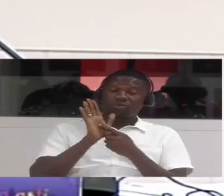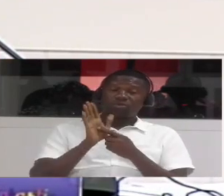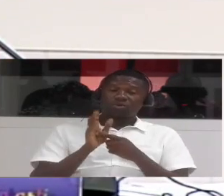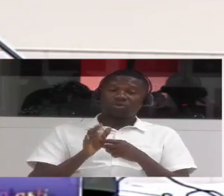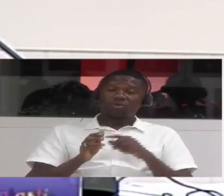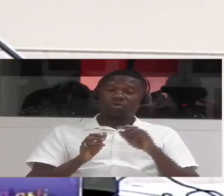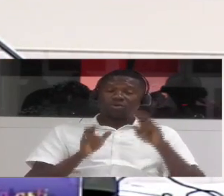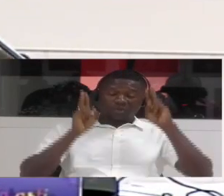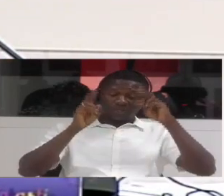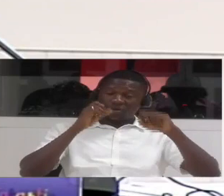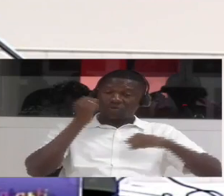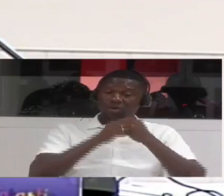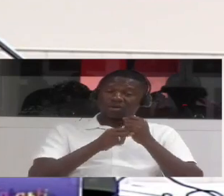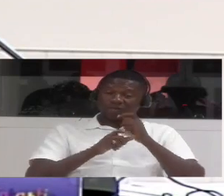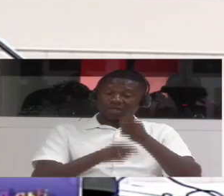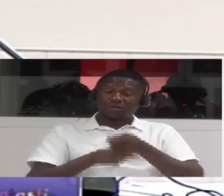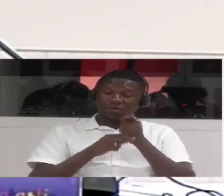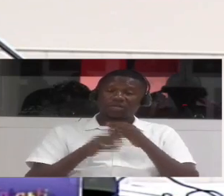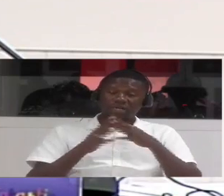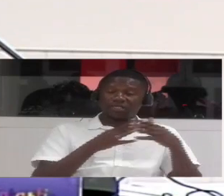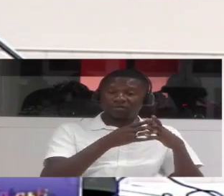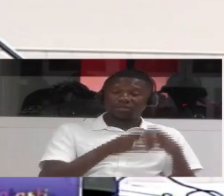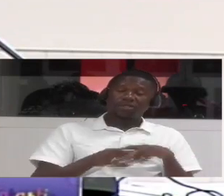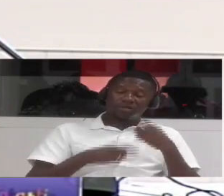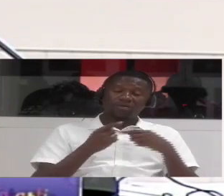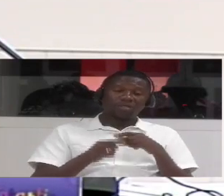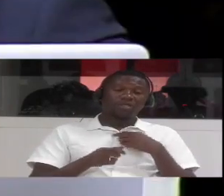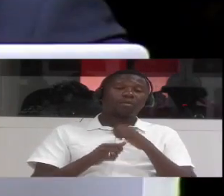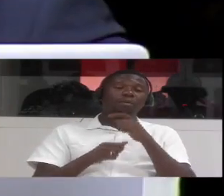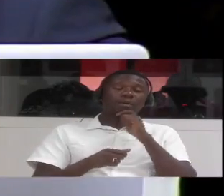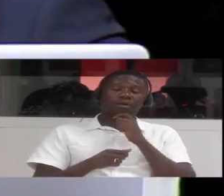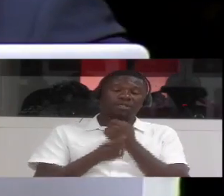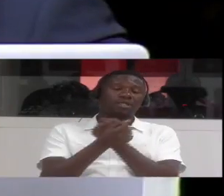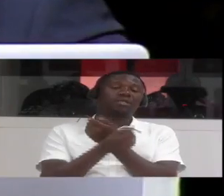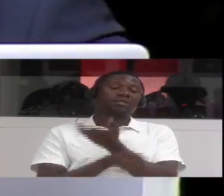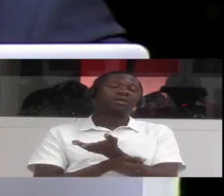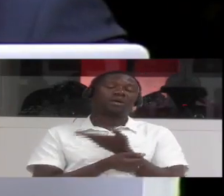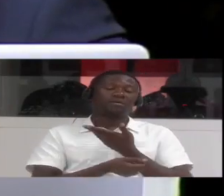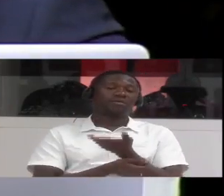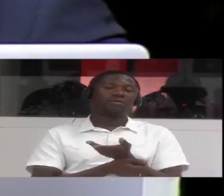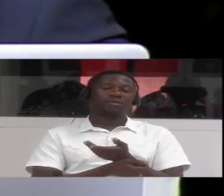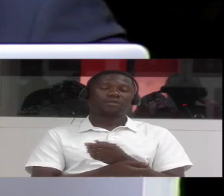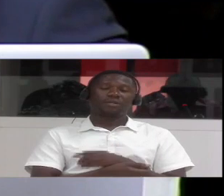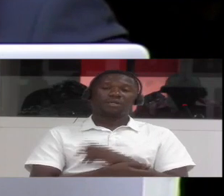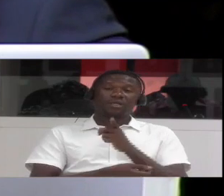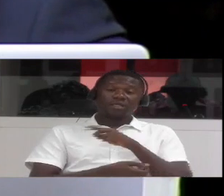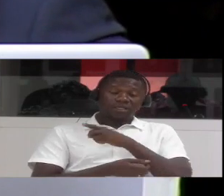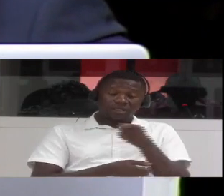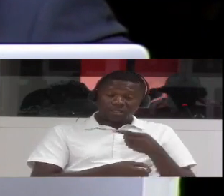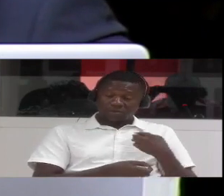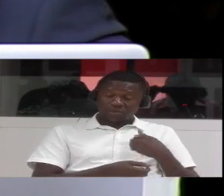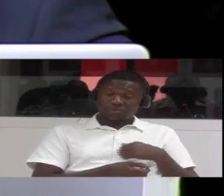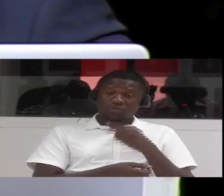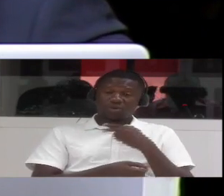was released only after Jammeh had left. These people were arrested for doing what the law required them to do?